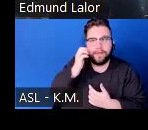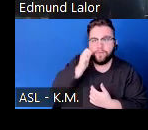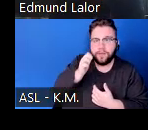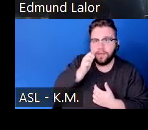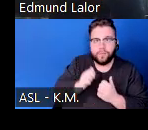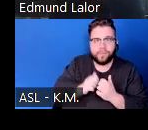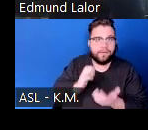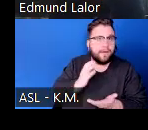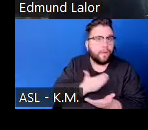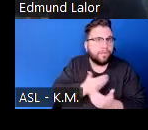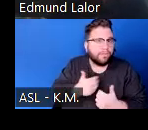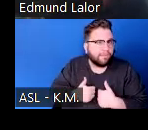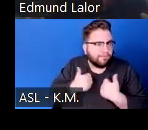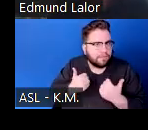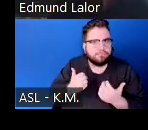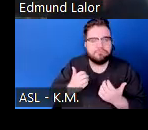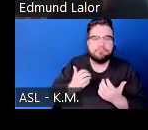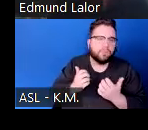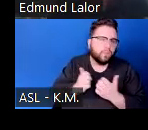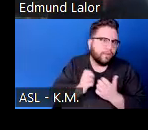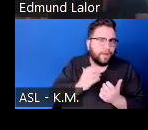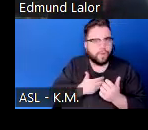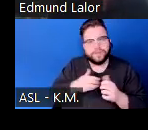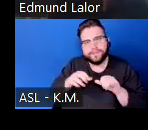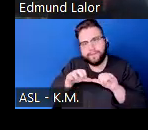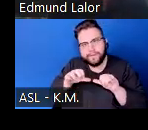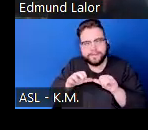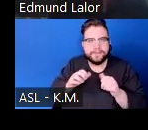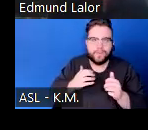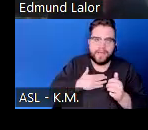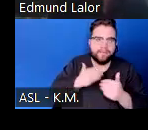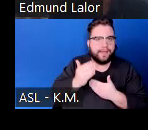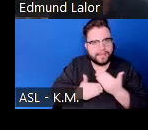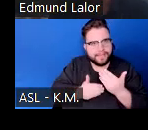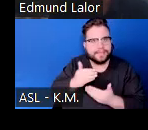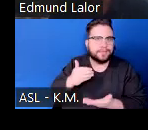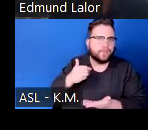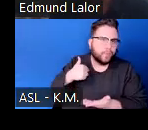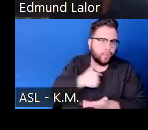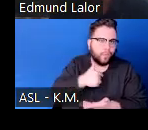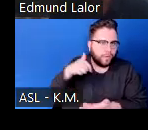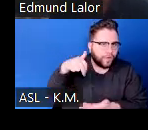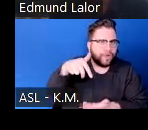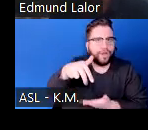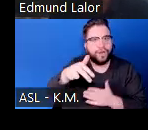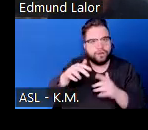lives, being kind of the size that we are, with hands and creatures that walk, etc. And as part of that, we have a brain that